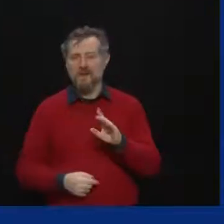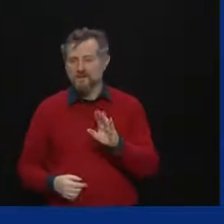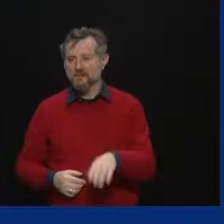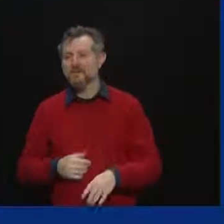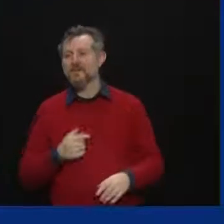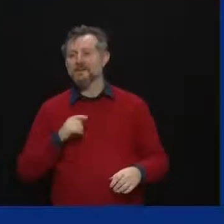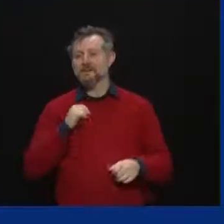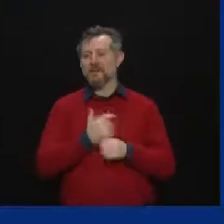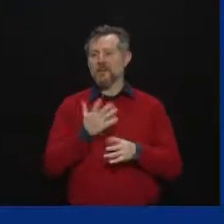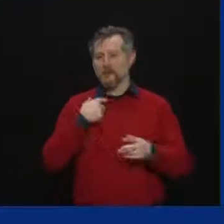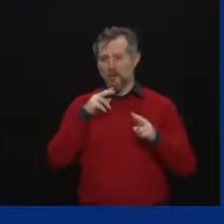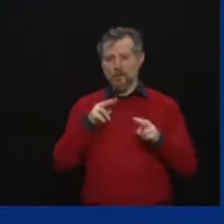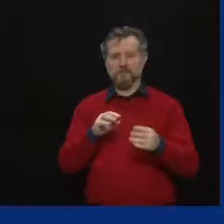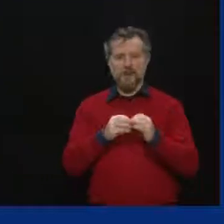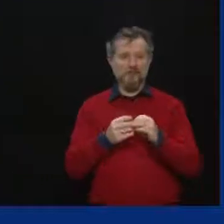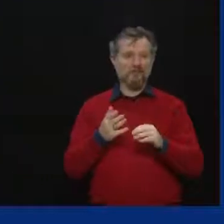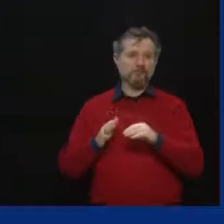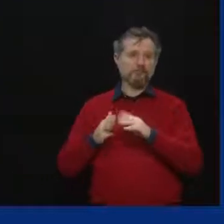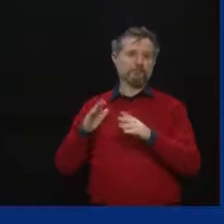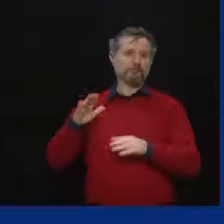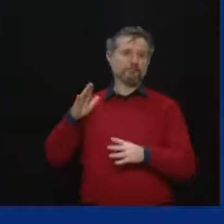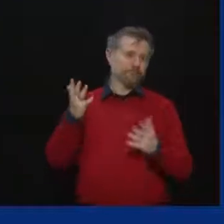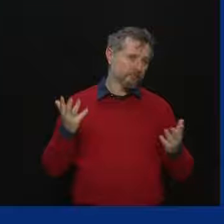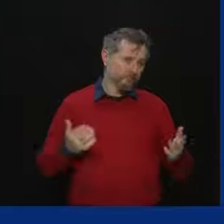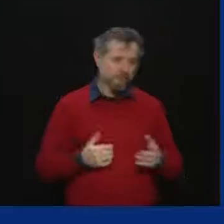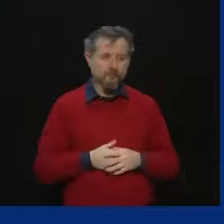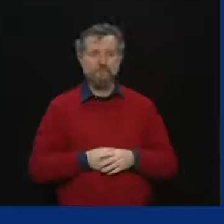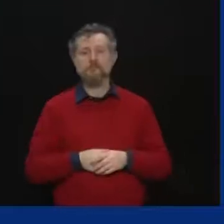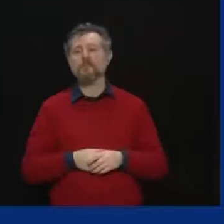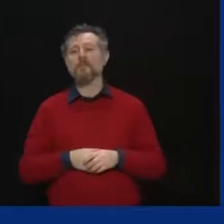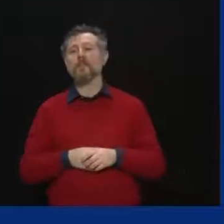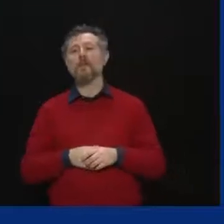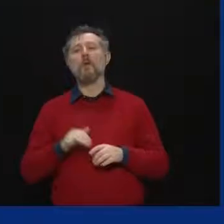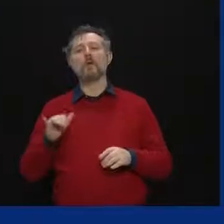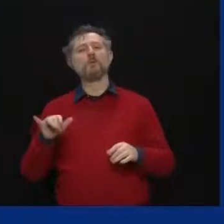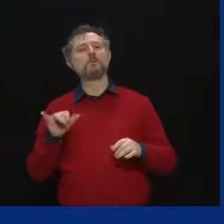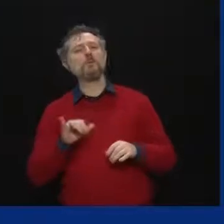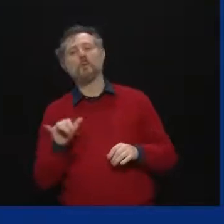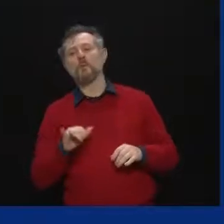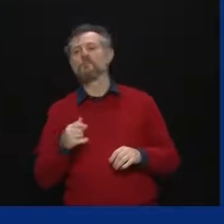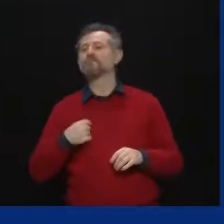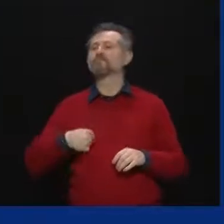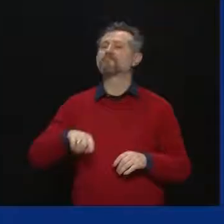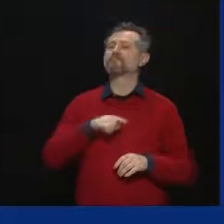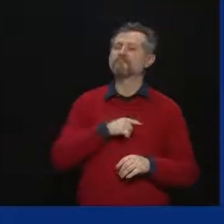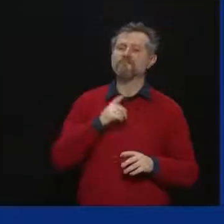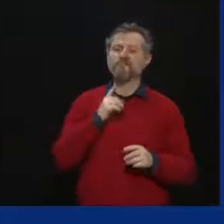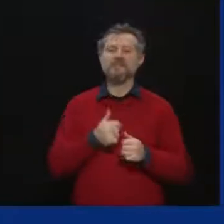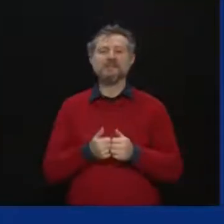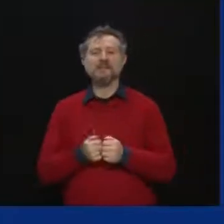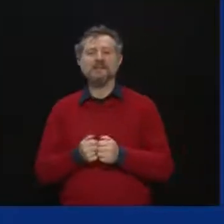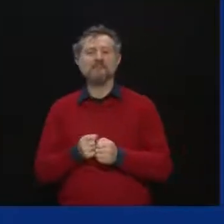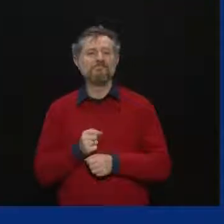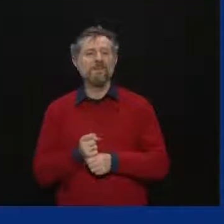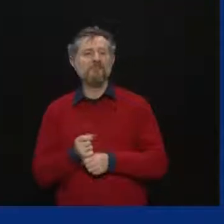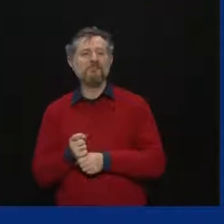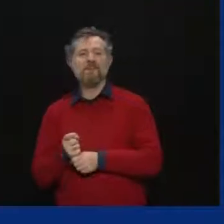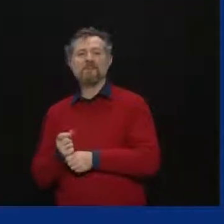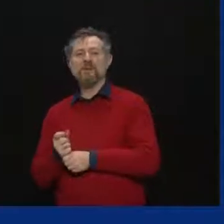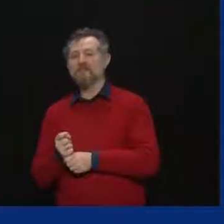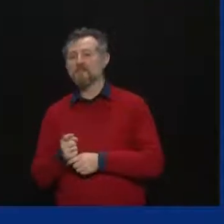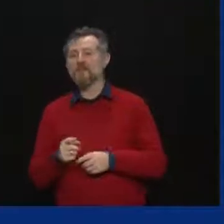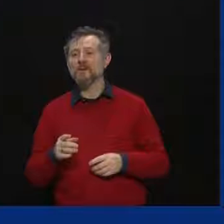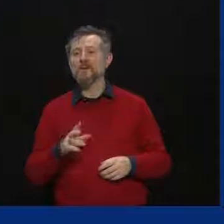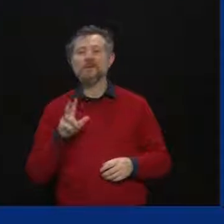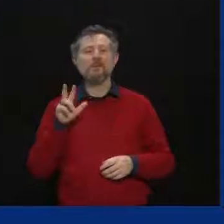fluctuation in this situation. We also, as part of our winter surge plan, have been texting people. We spent